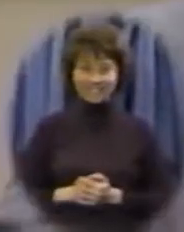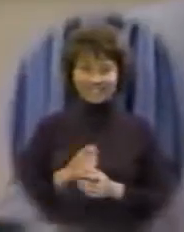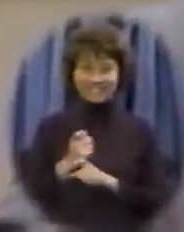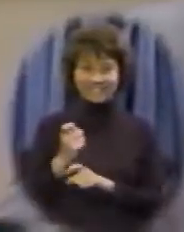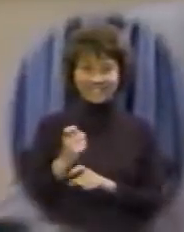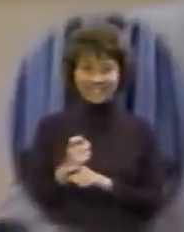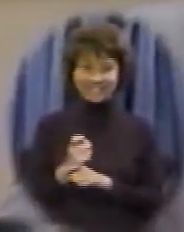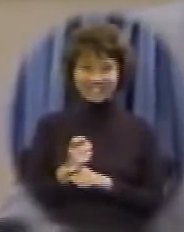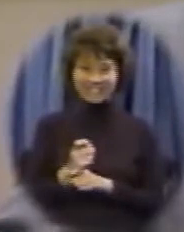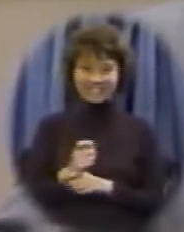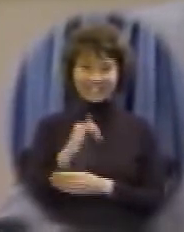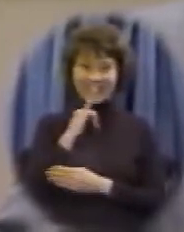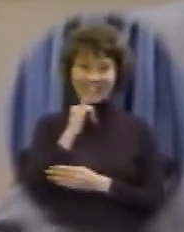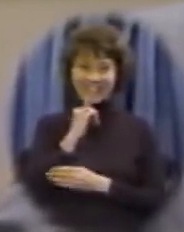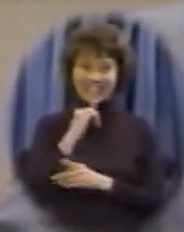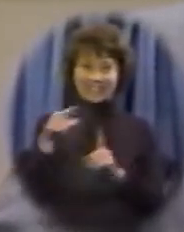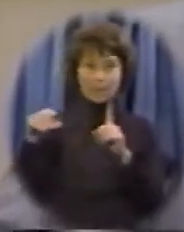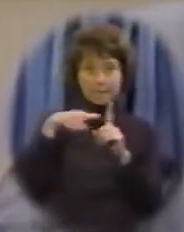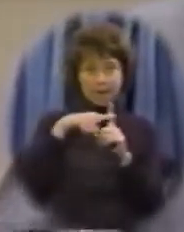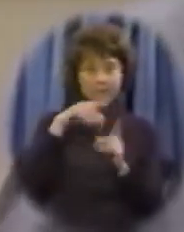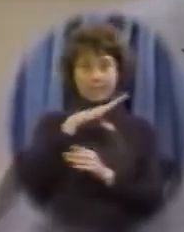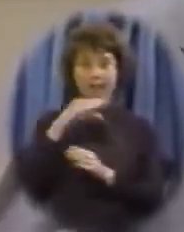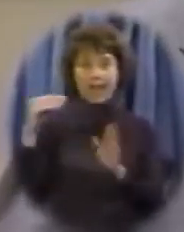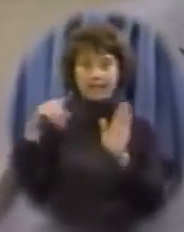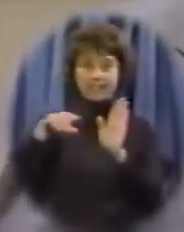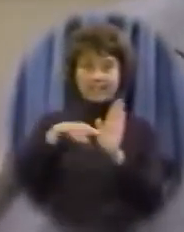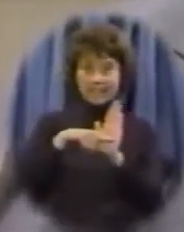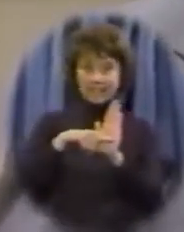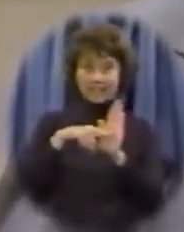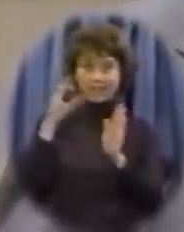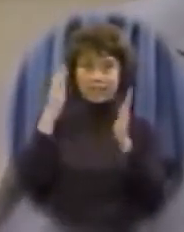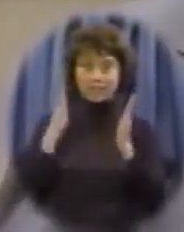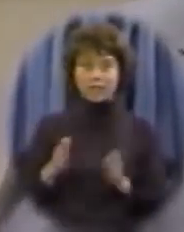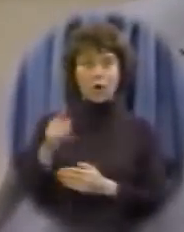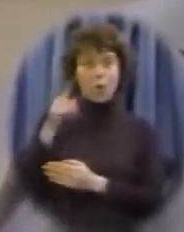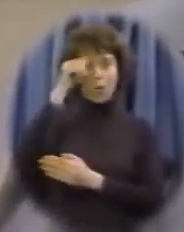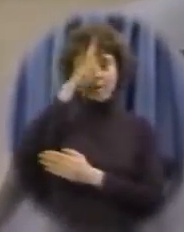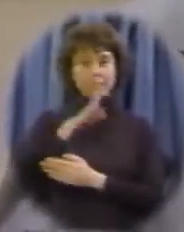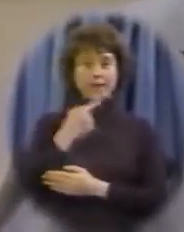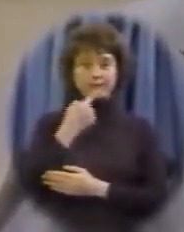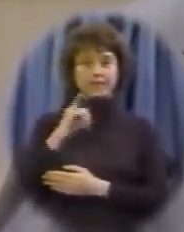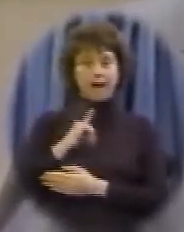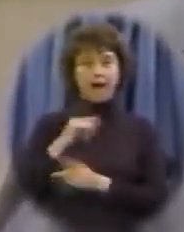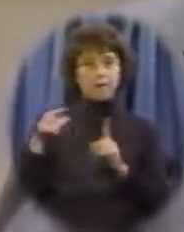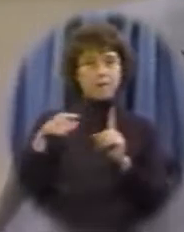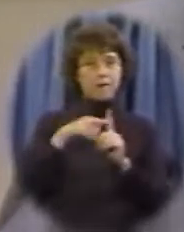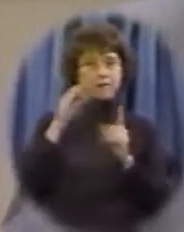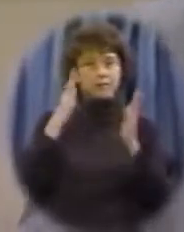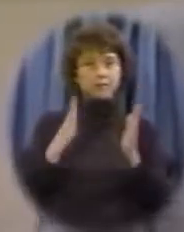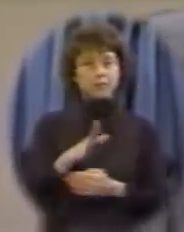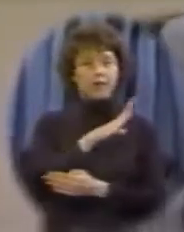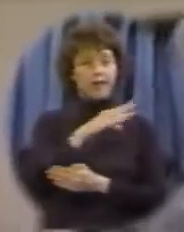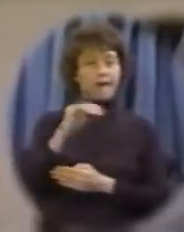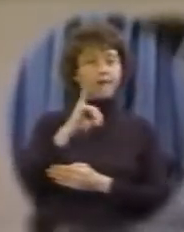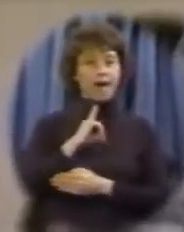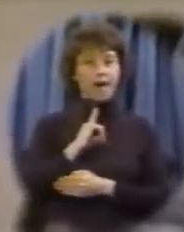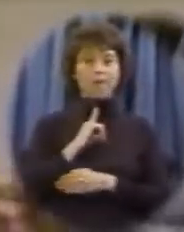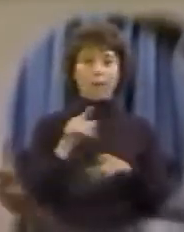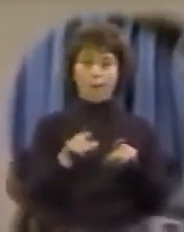He's a positive and also a negative preacher, amen. Fella said, well, I'm a positive preacher. I said, I am too, and a negative